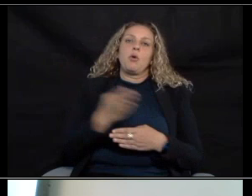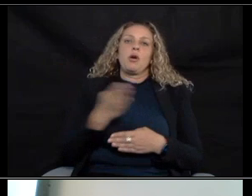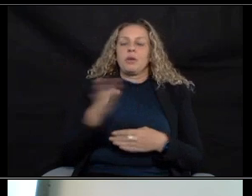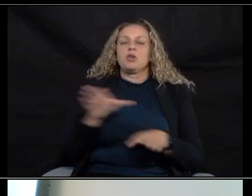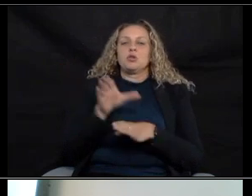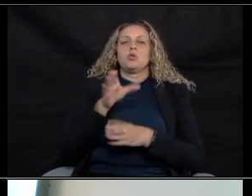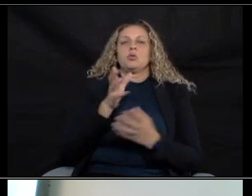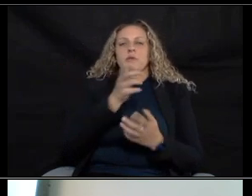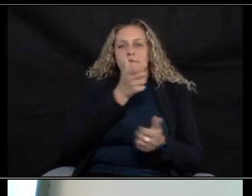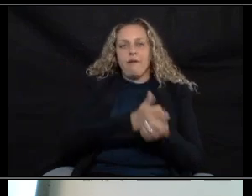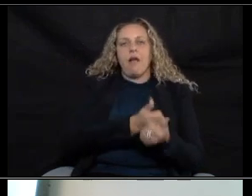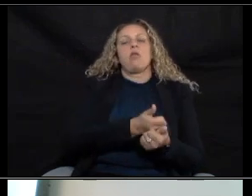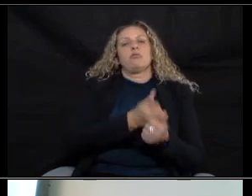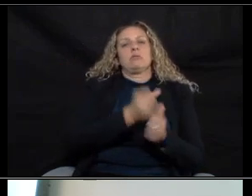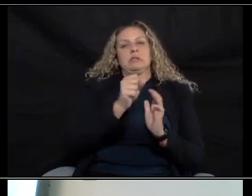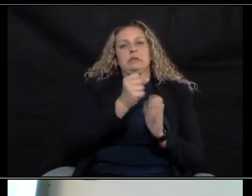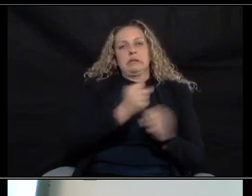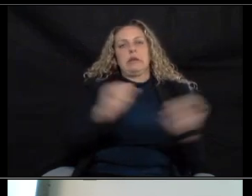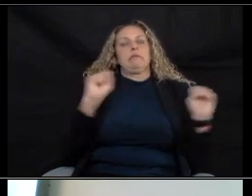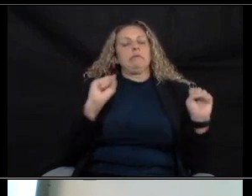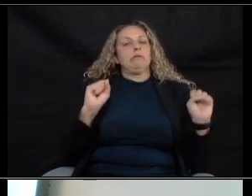what they can to stay safe.